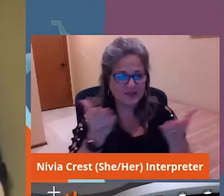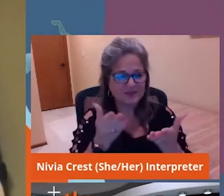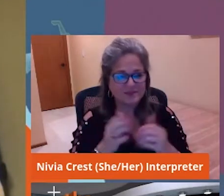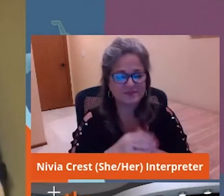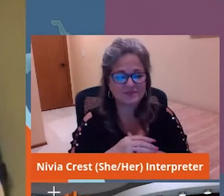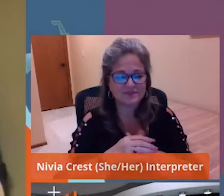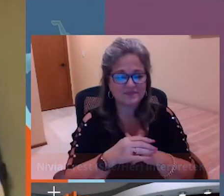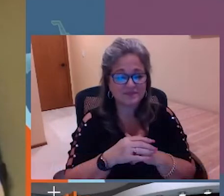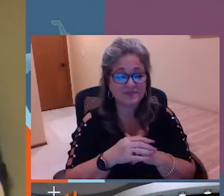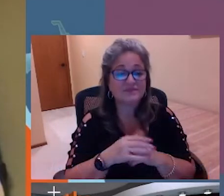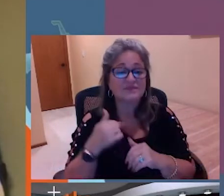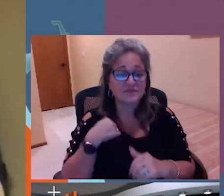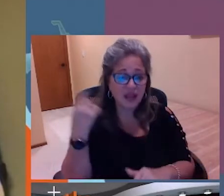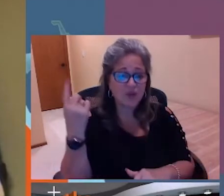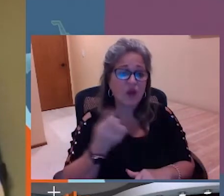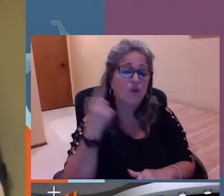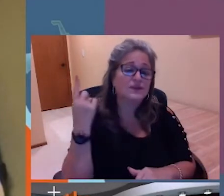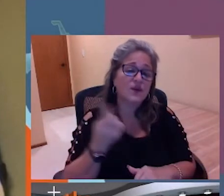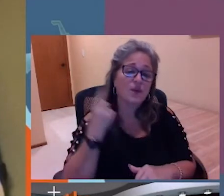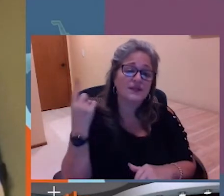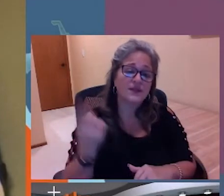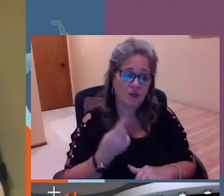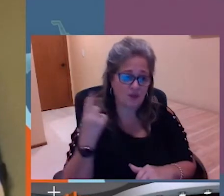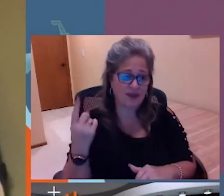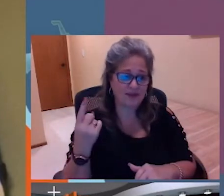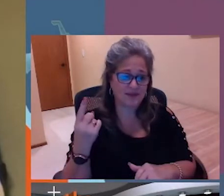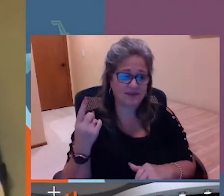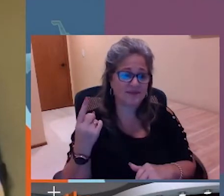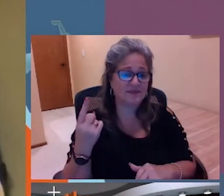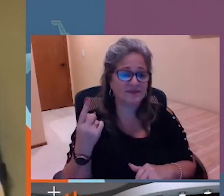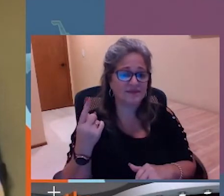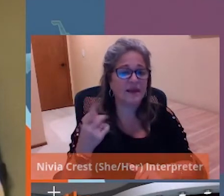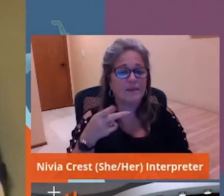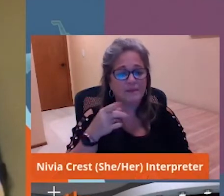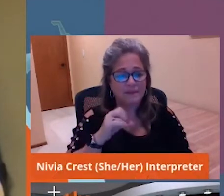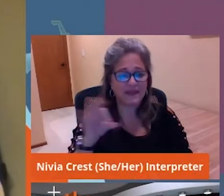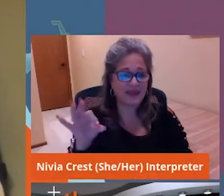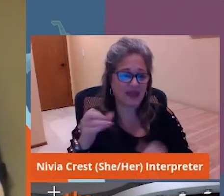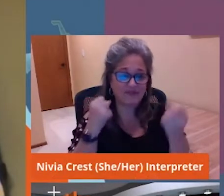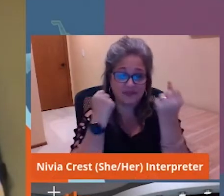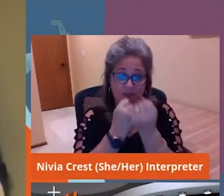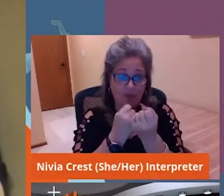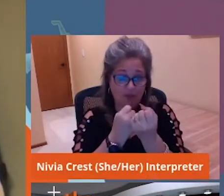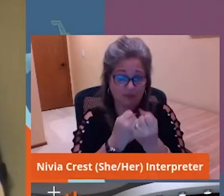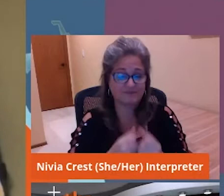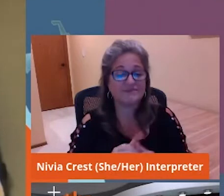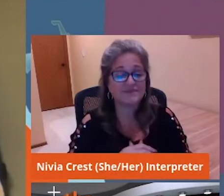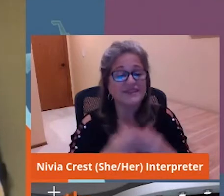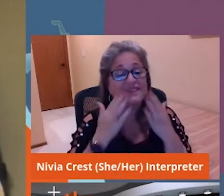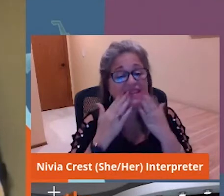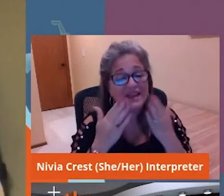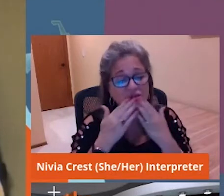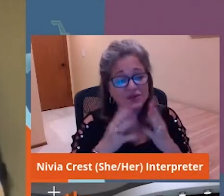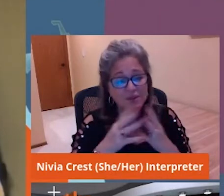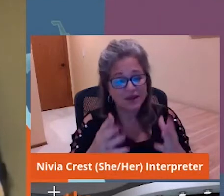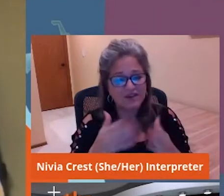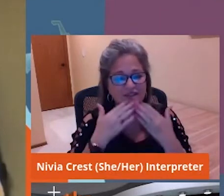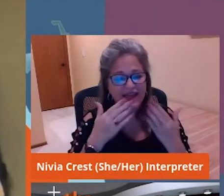will always, always, always be a PCAF supporter. So thank you. Thank you,